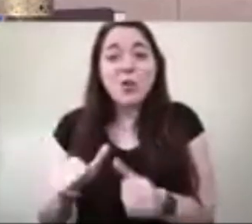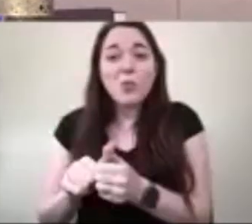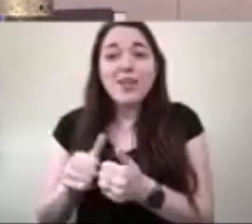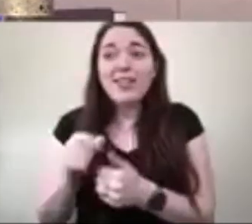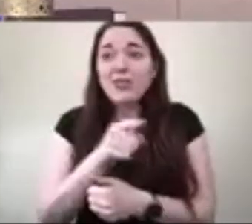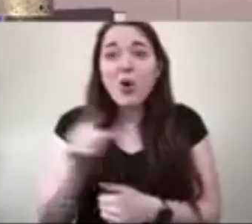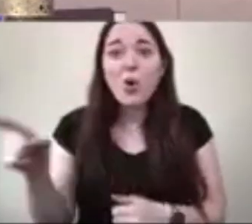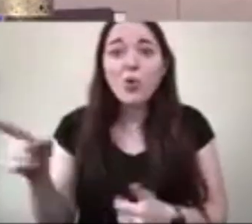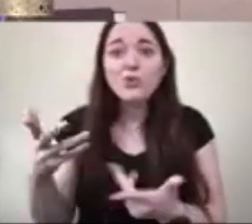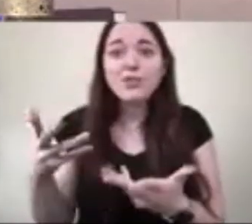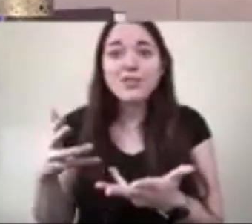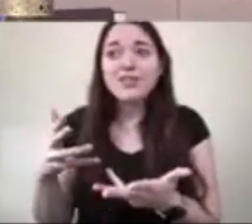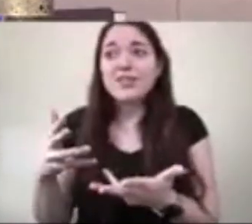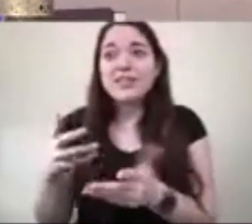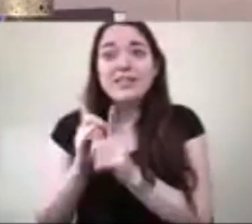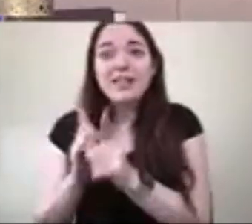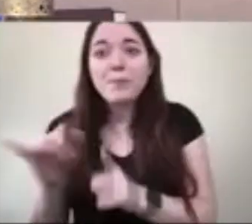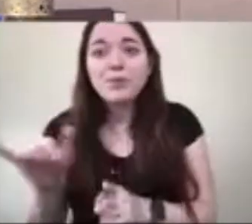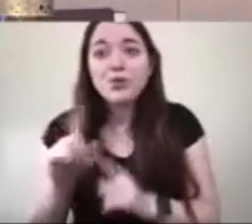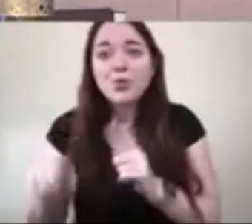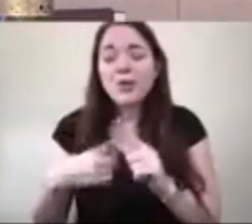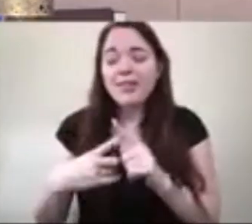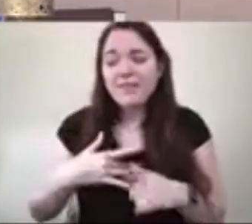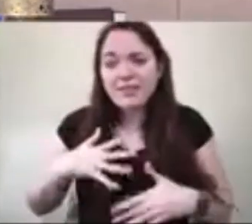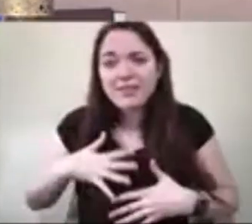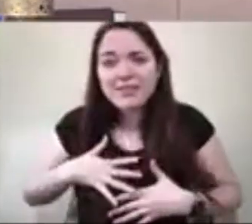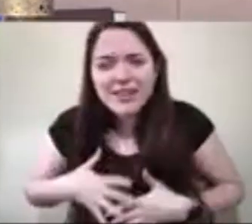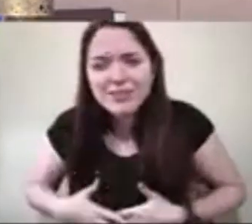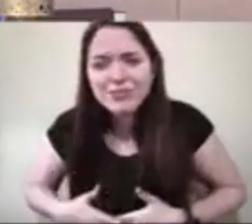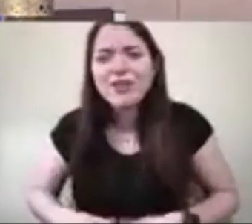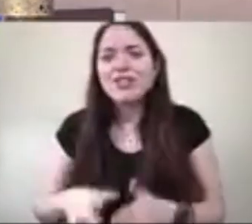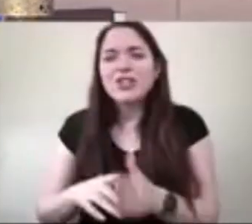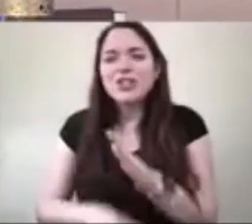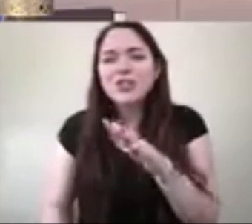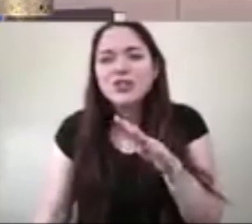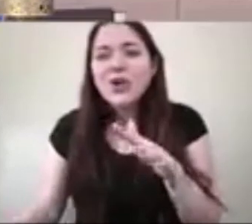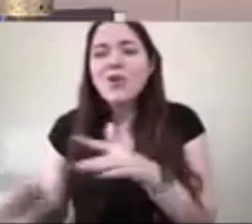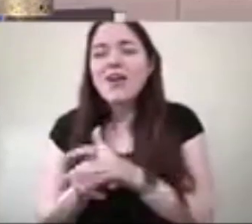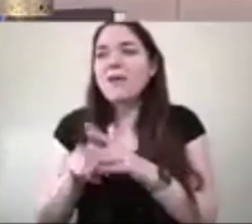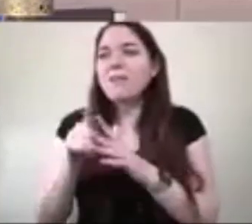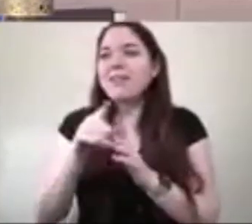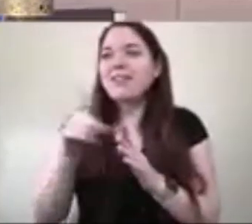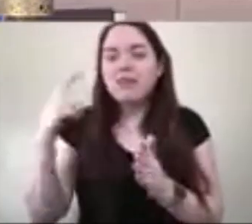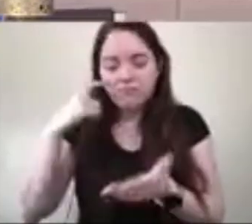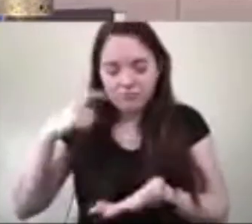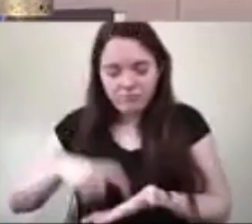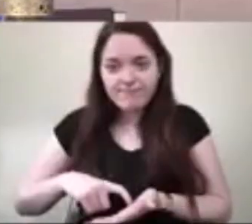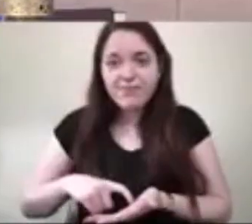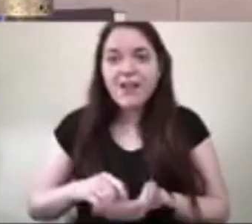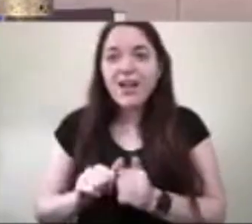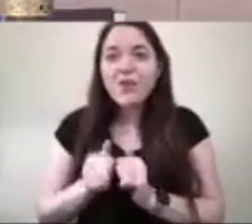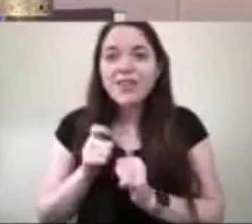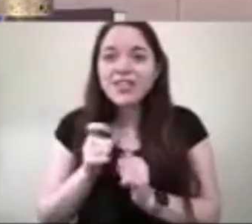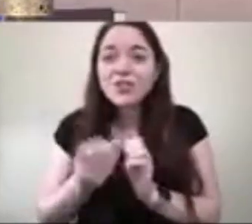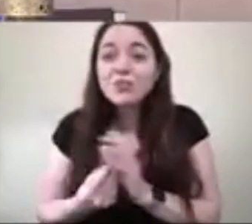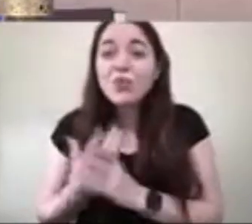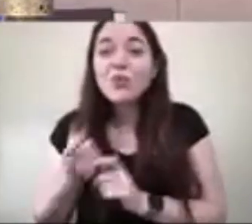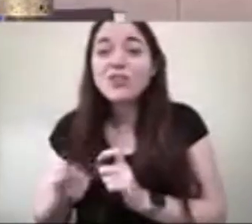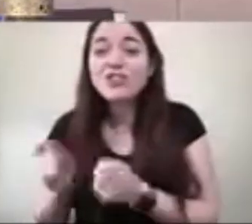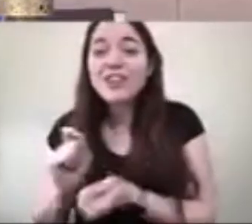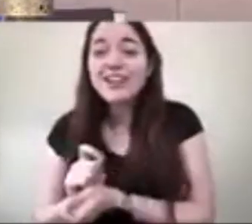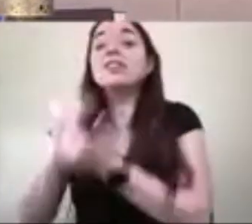call, to look in our own lives and see where we need to grow and change, that we can live with